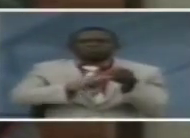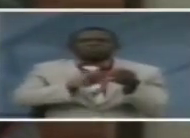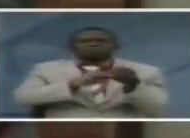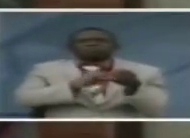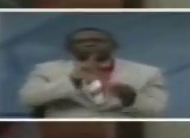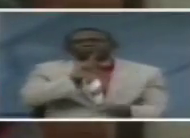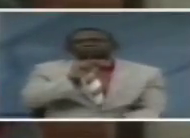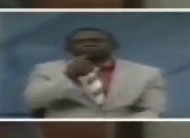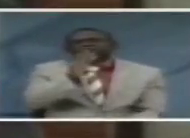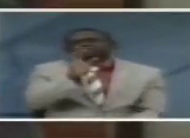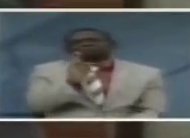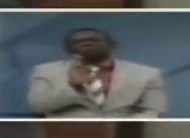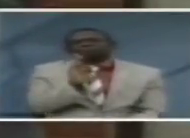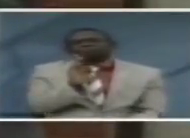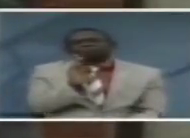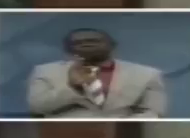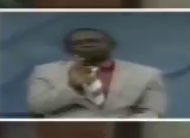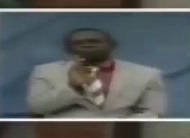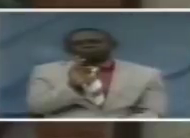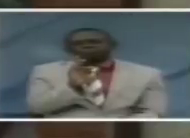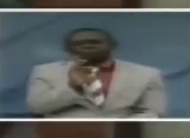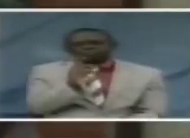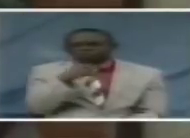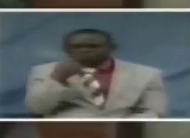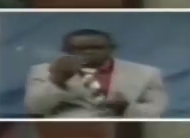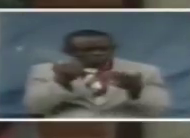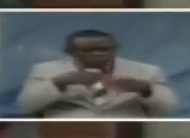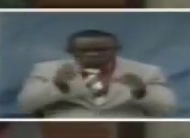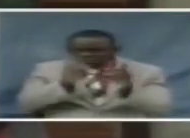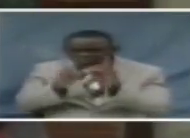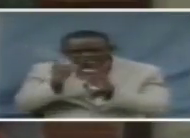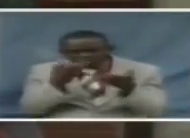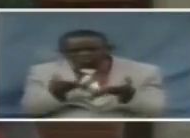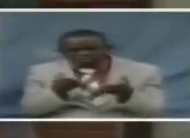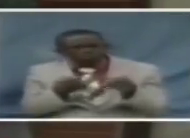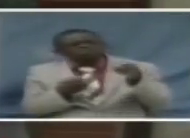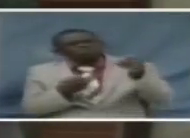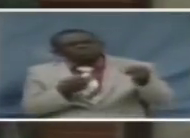presented to the National Assembly in September 2017.